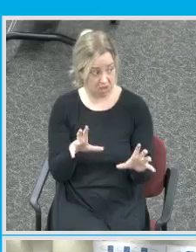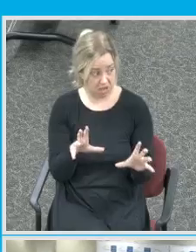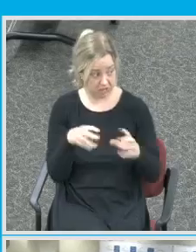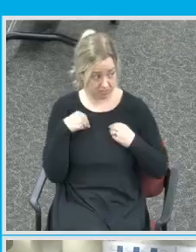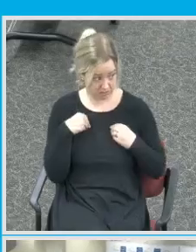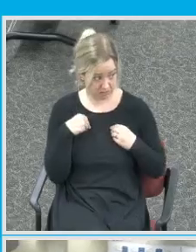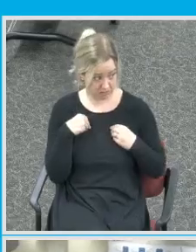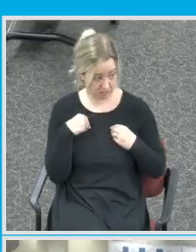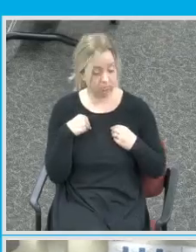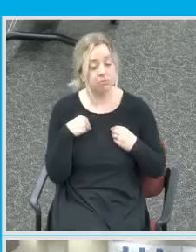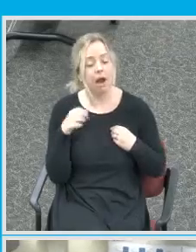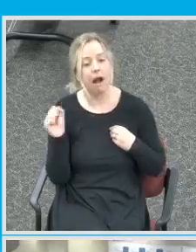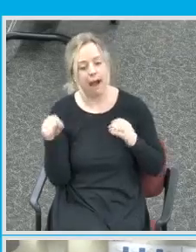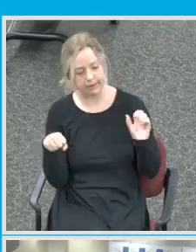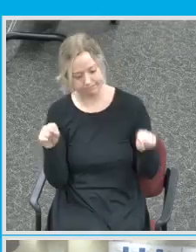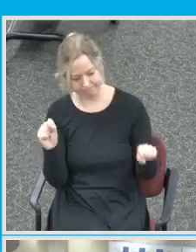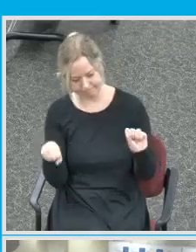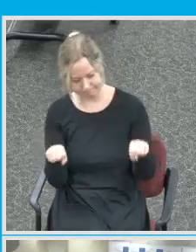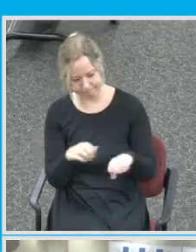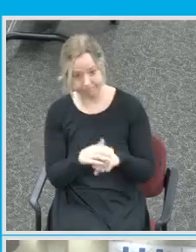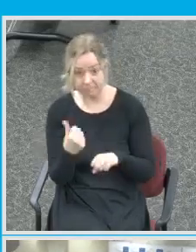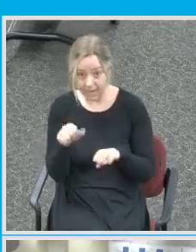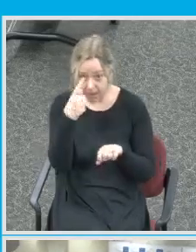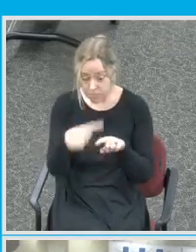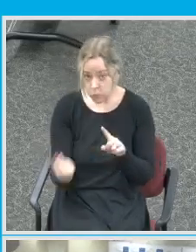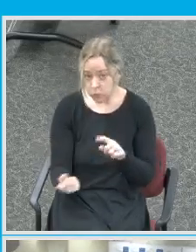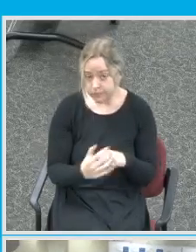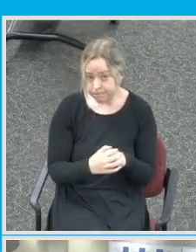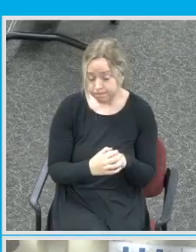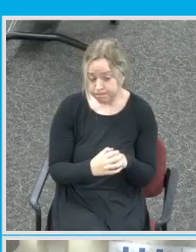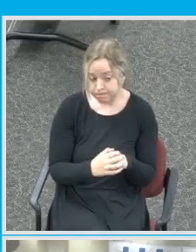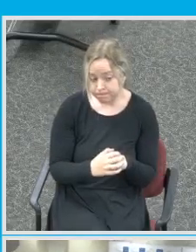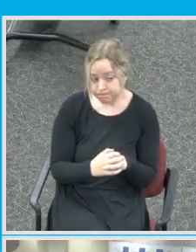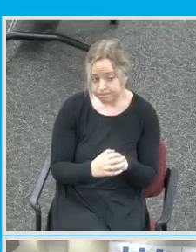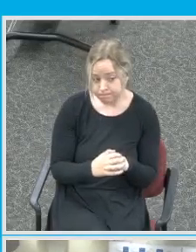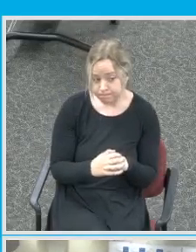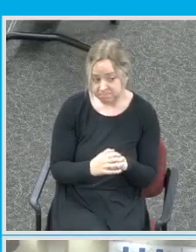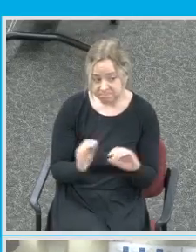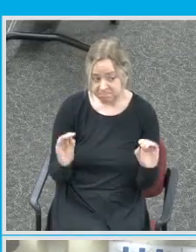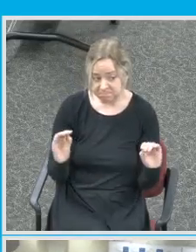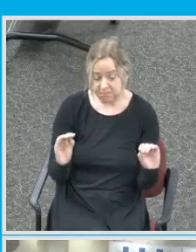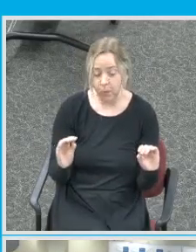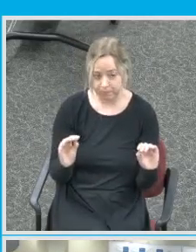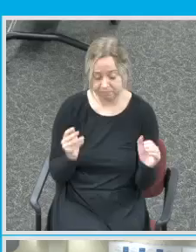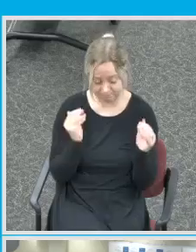saying aye. Aye. Aye. Any opposed? Okay.